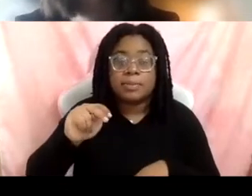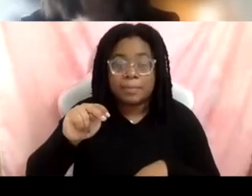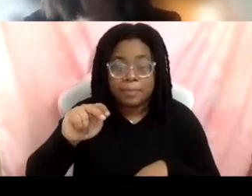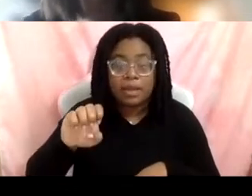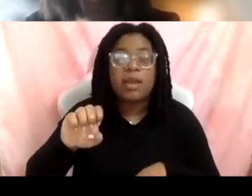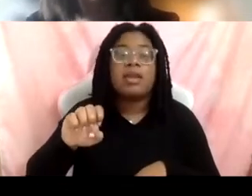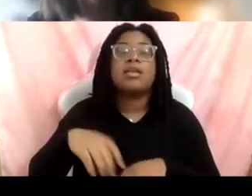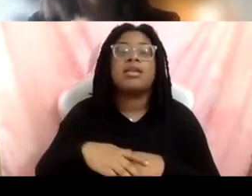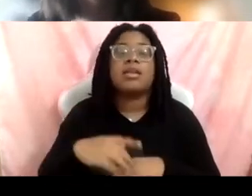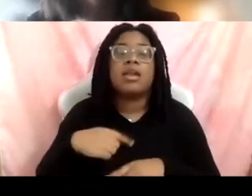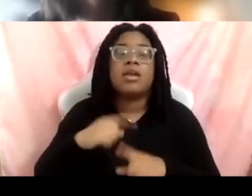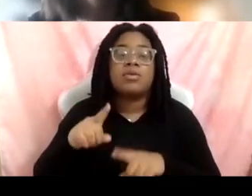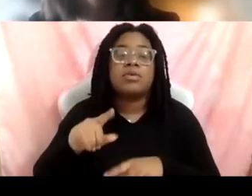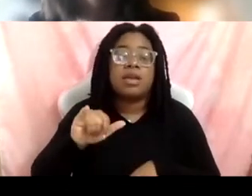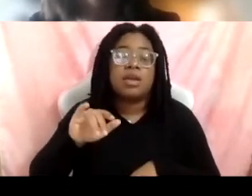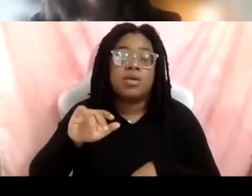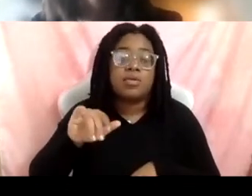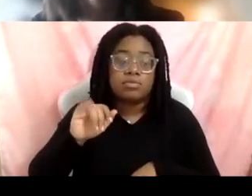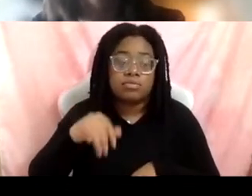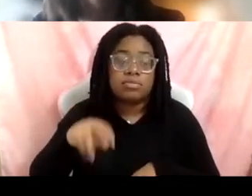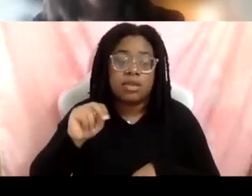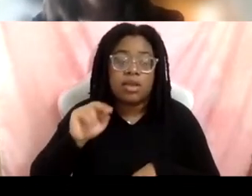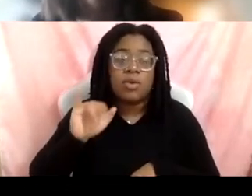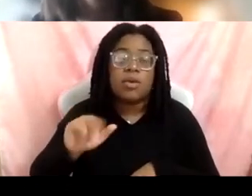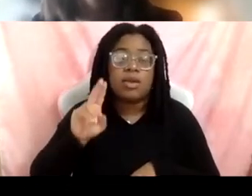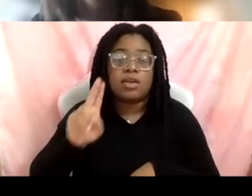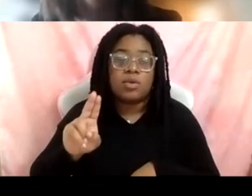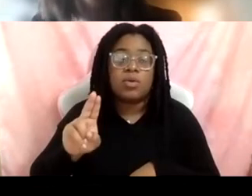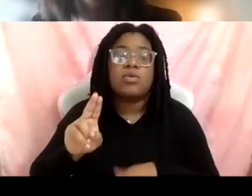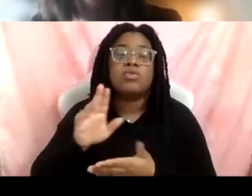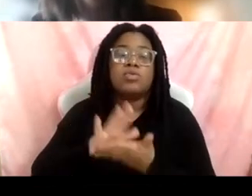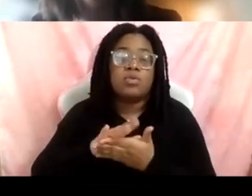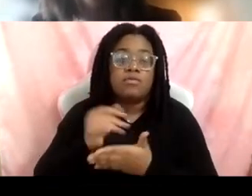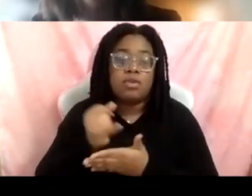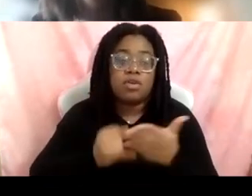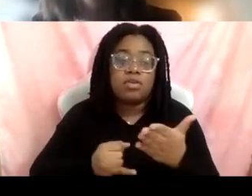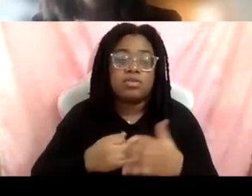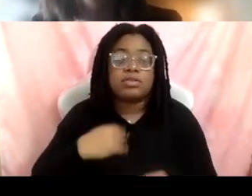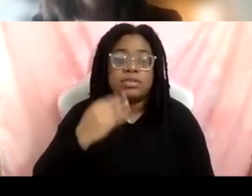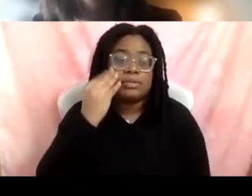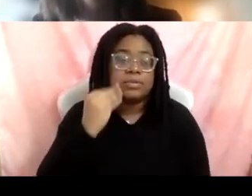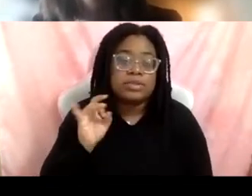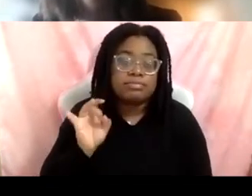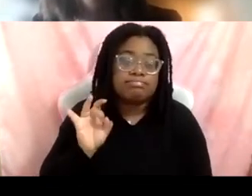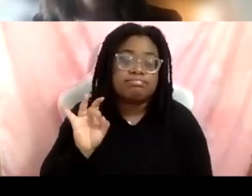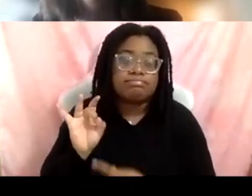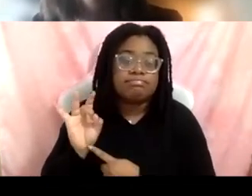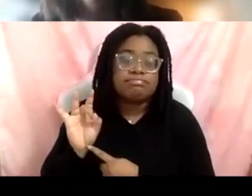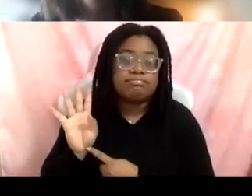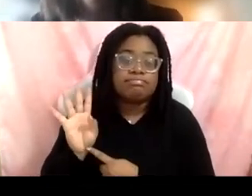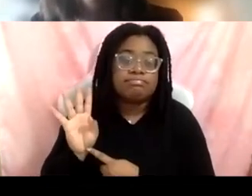to NYU's Tisch School of the Arts, an experience that I hated on a bone deep level.